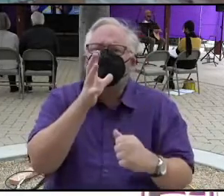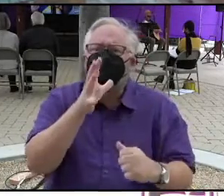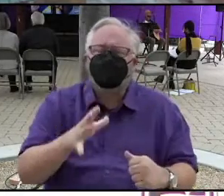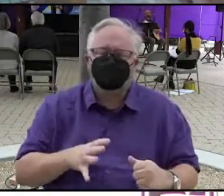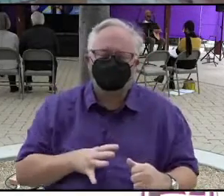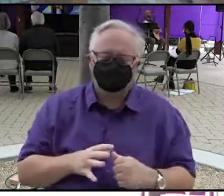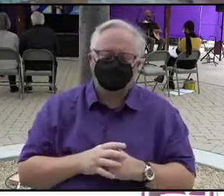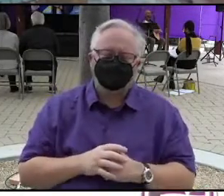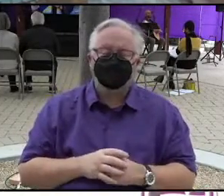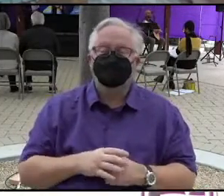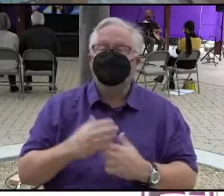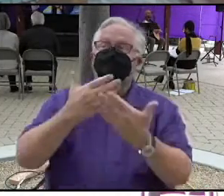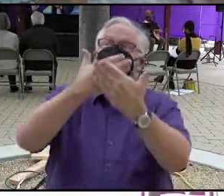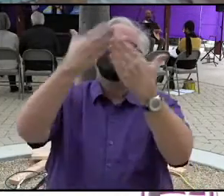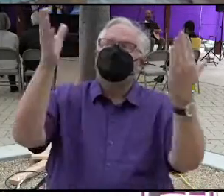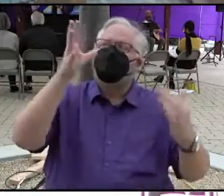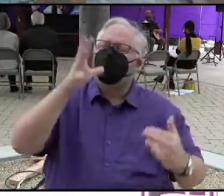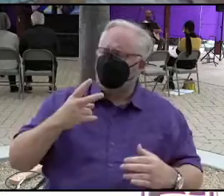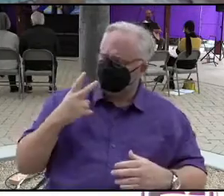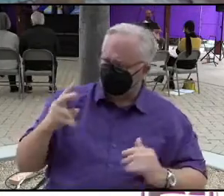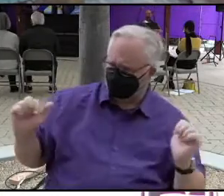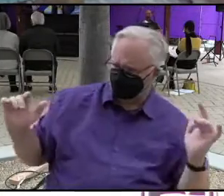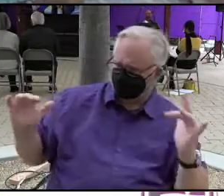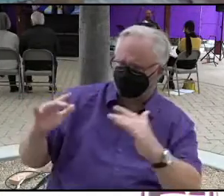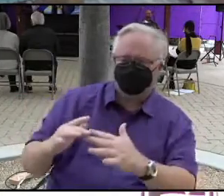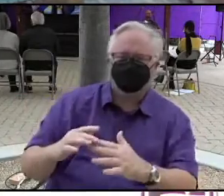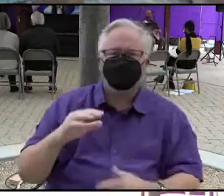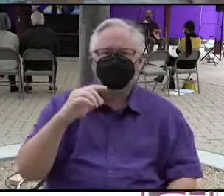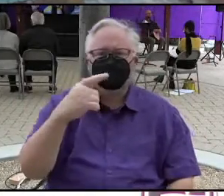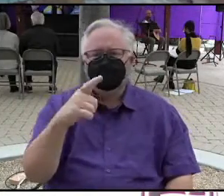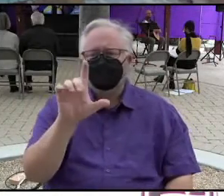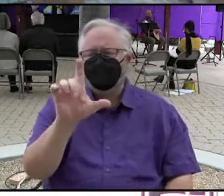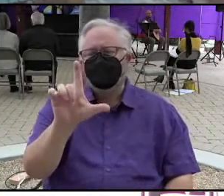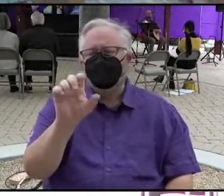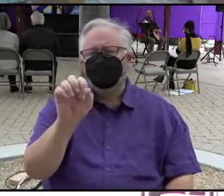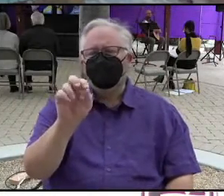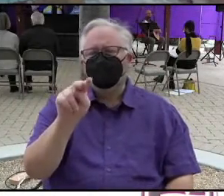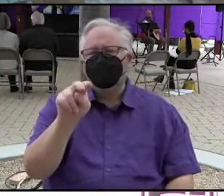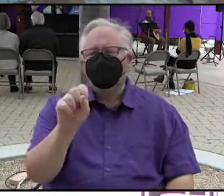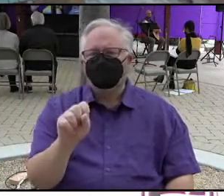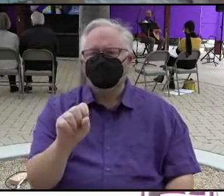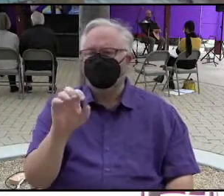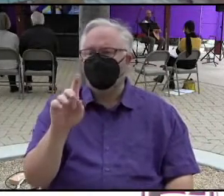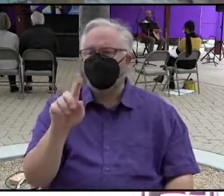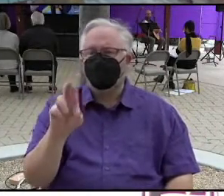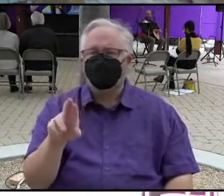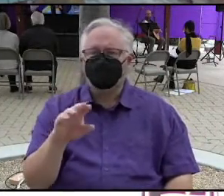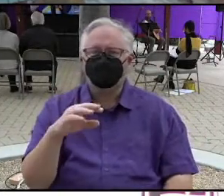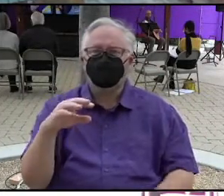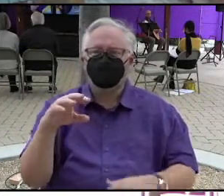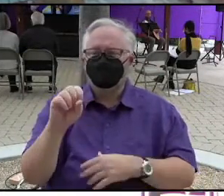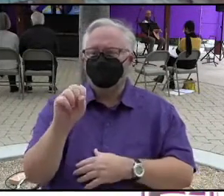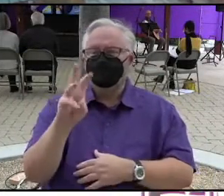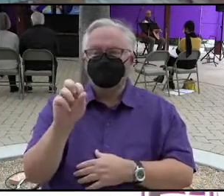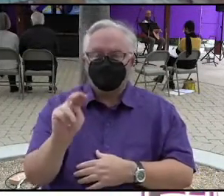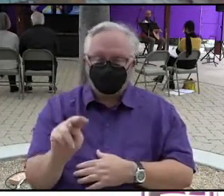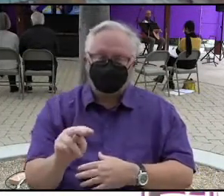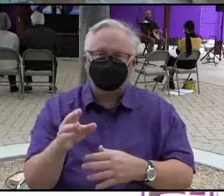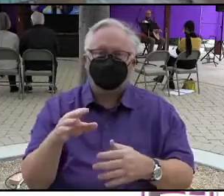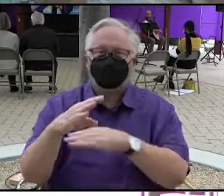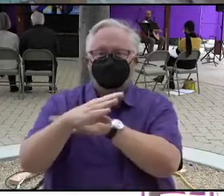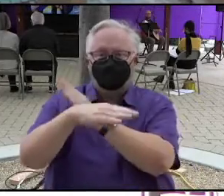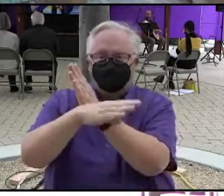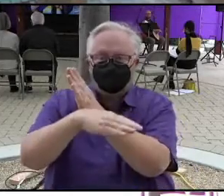Sky Woman saw them all gather, loons, otters, swans, beavers, fish of